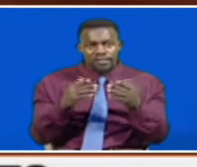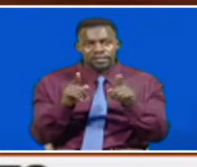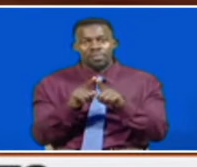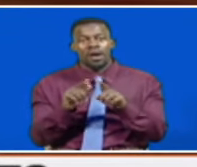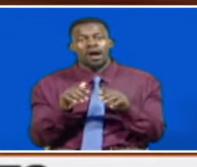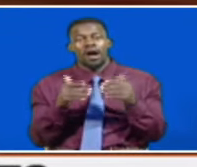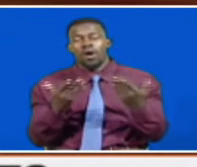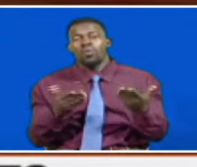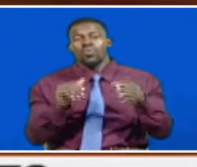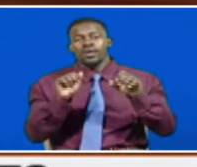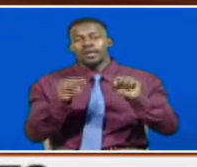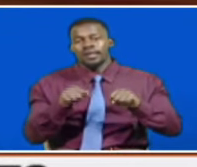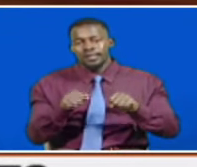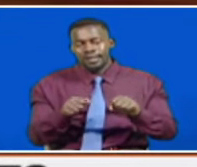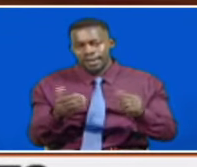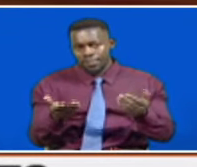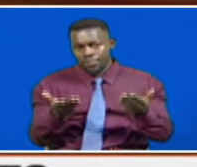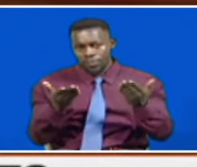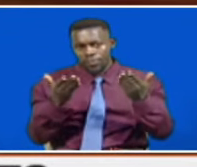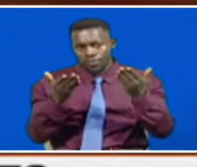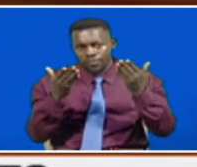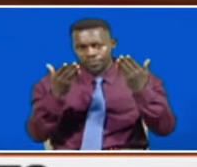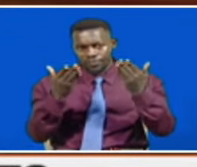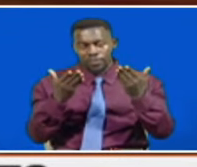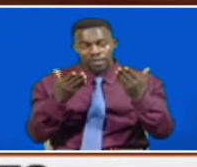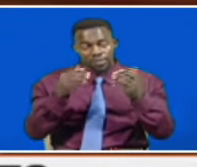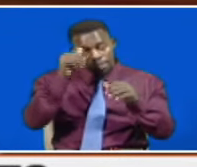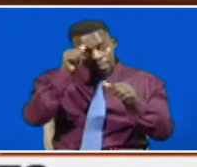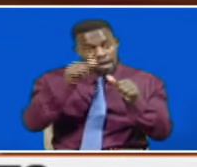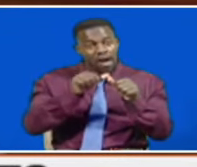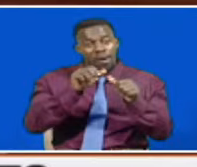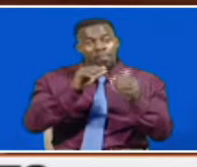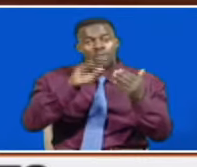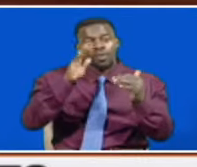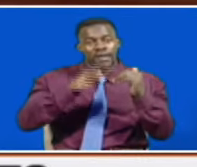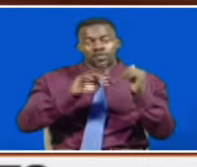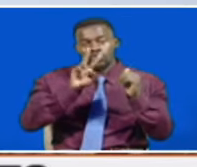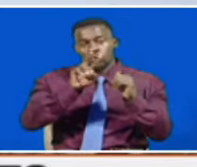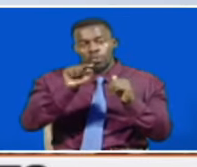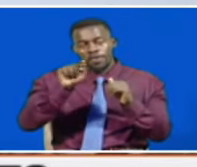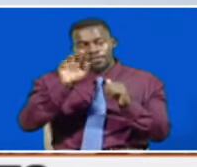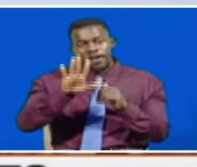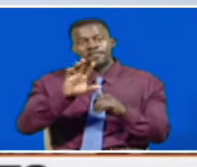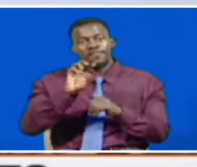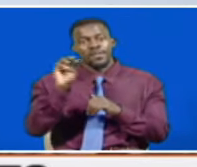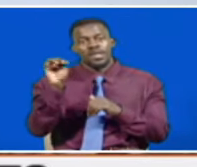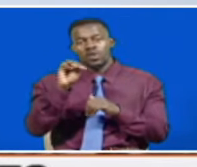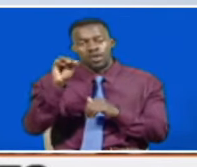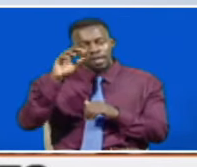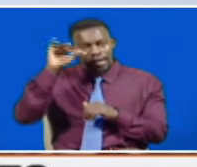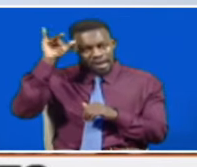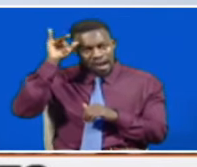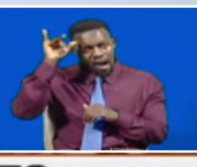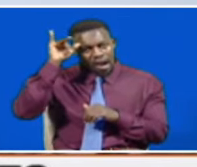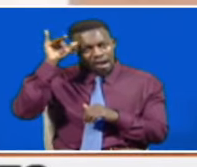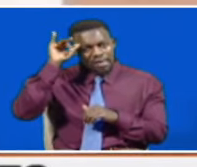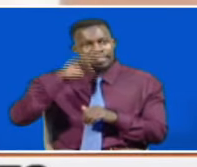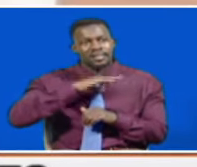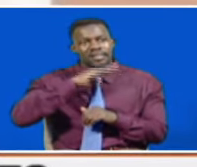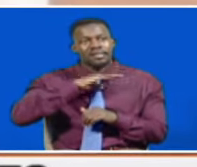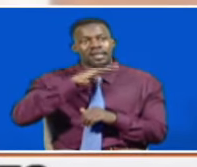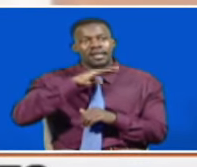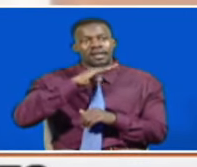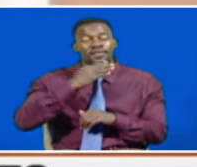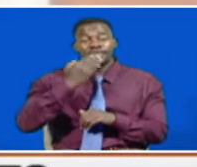or has killed more than 2.5 million heads of cattle in the whole country. They, however, said introduction